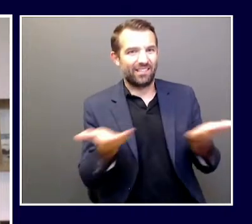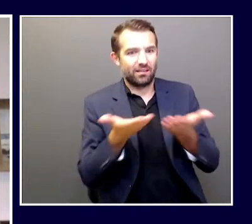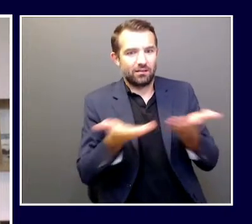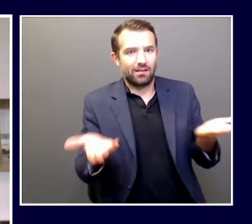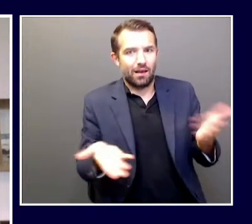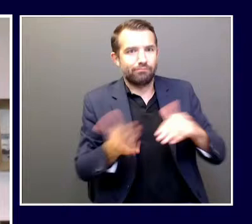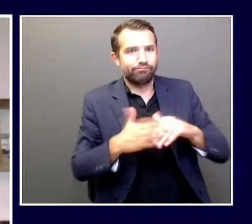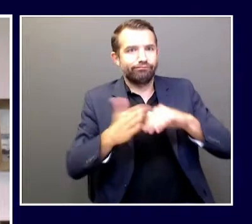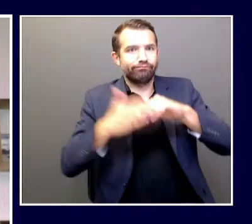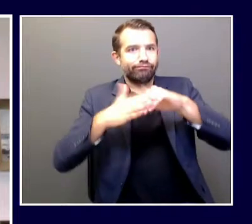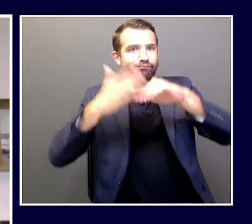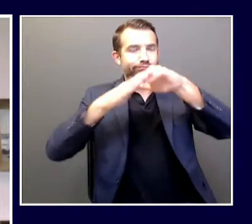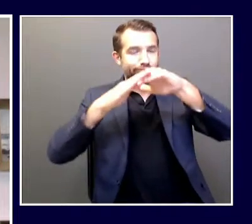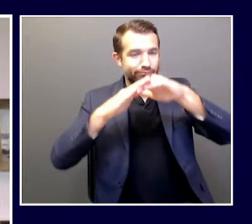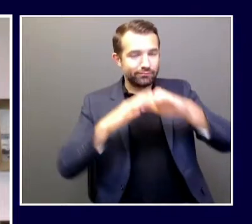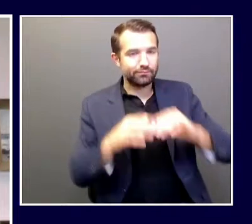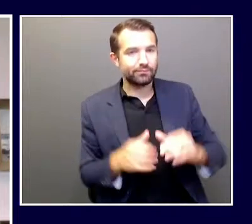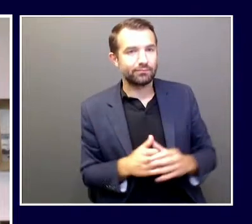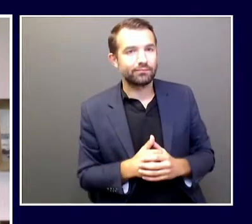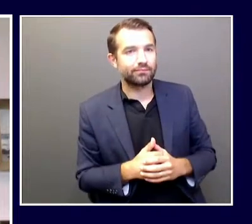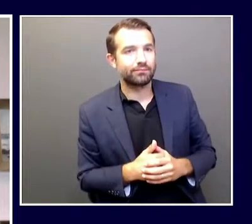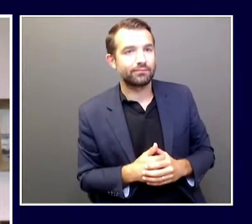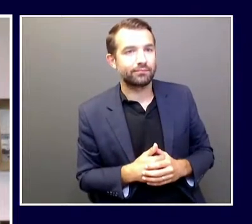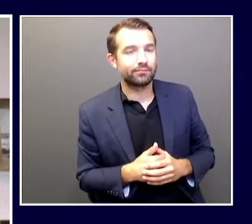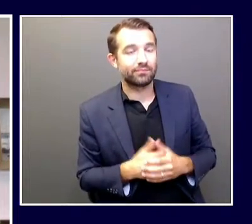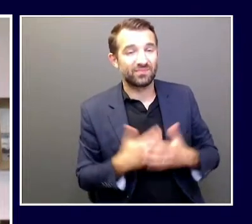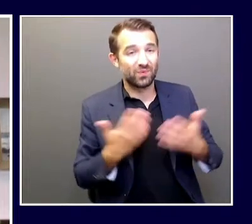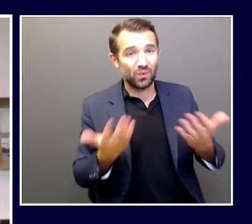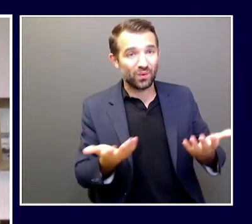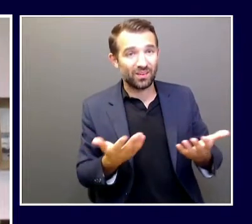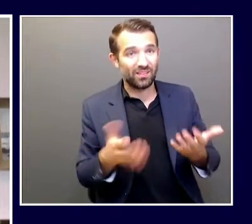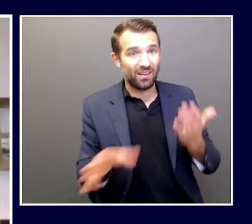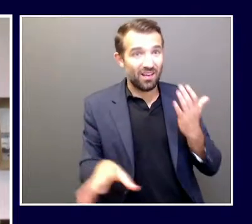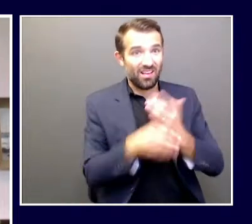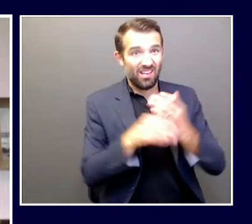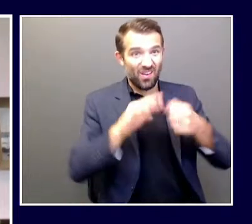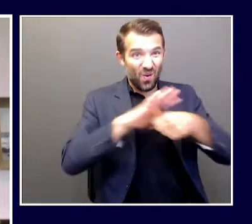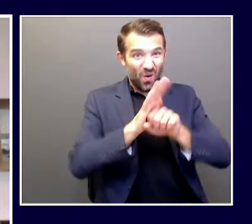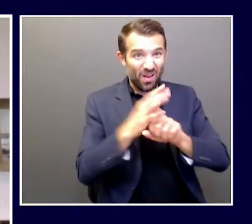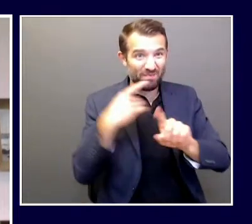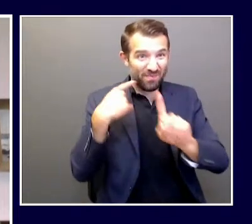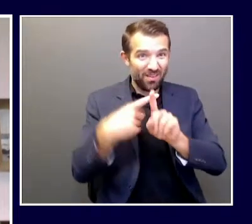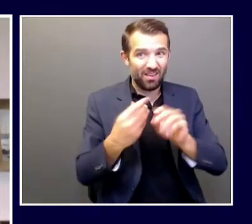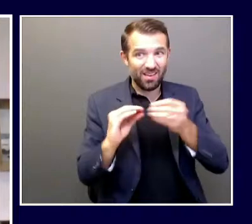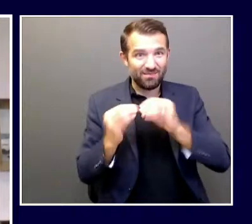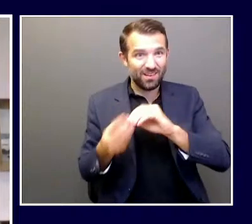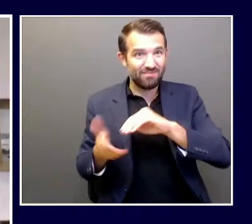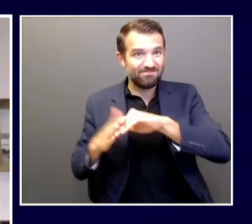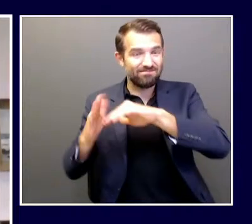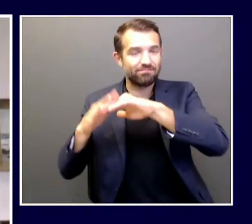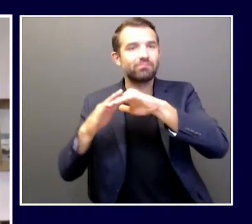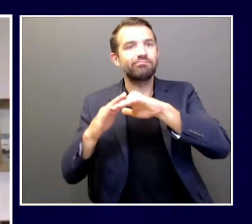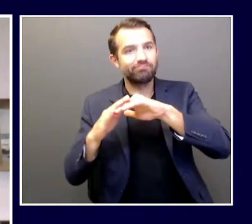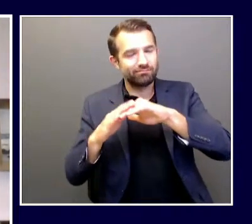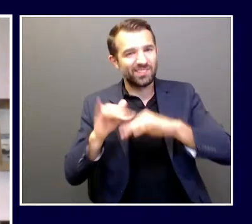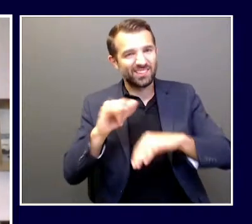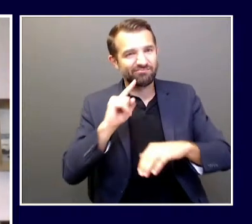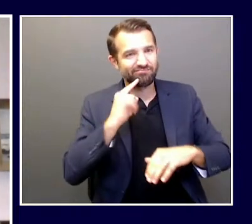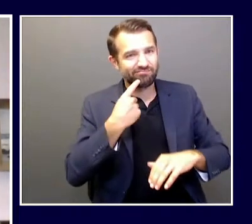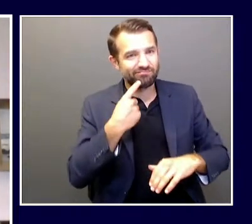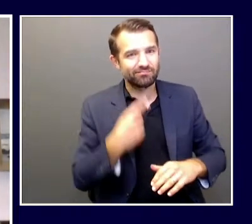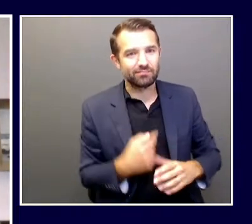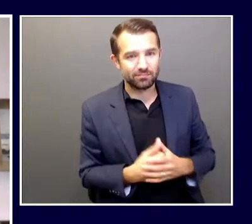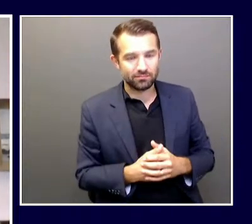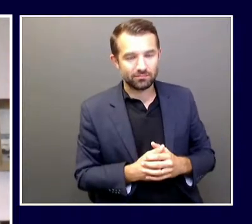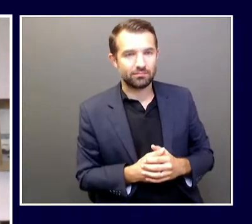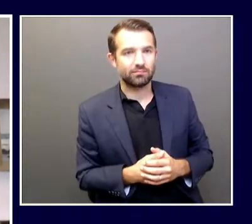only magnified and amplified by increasing numbers of COVID. Thank you. Let me turn to